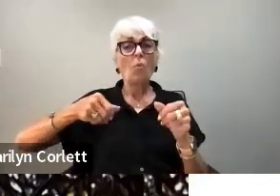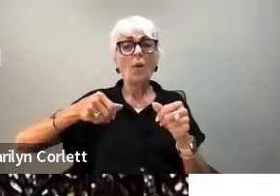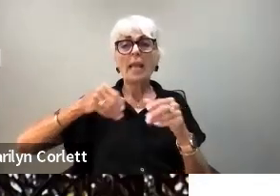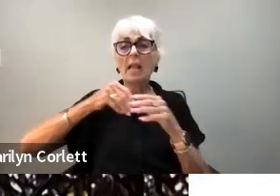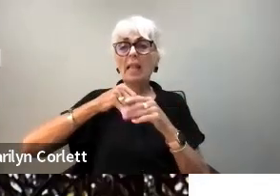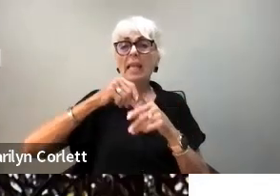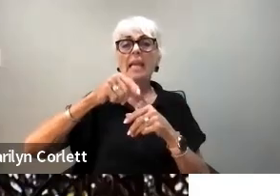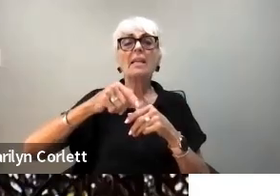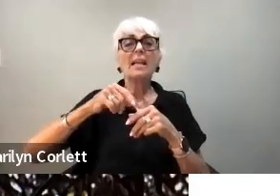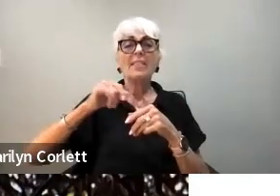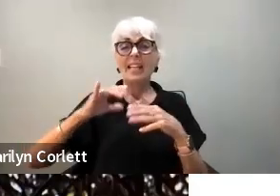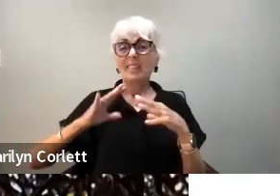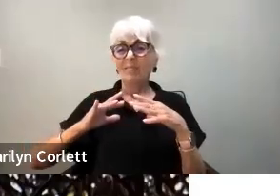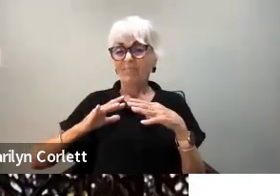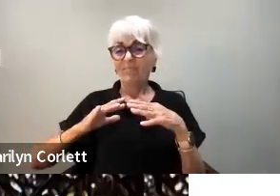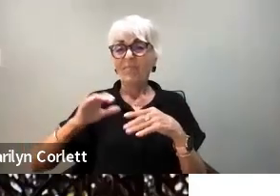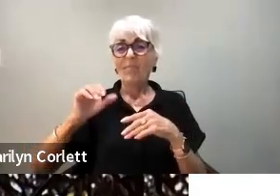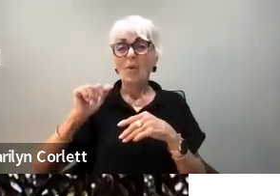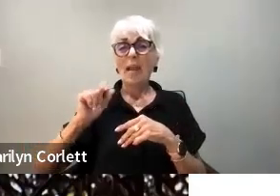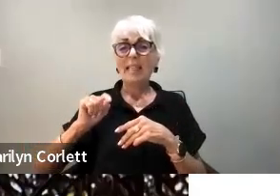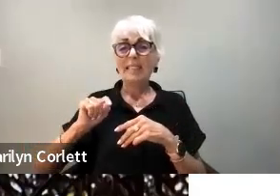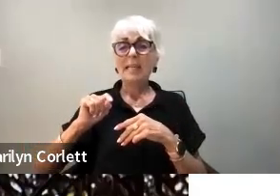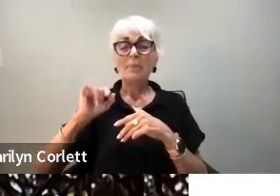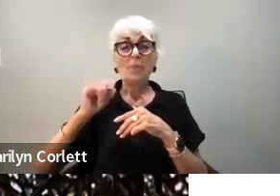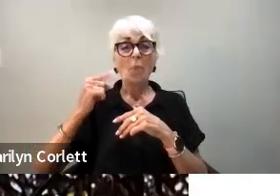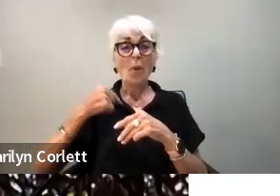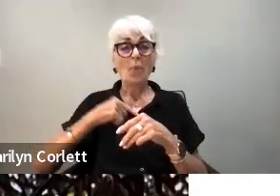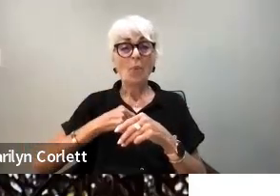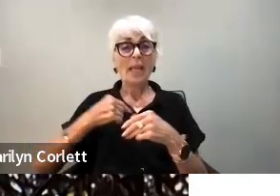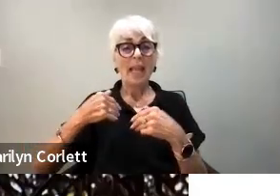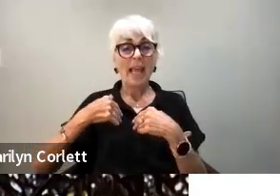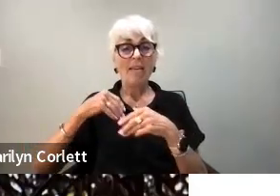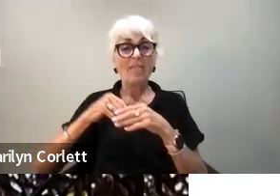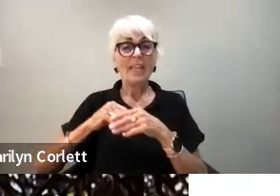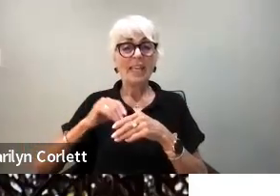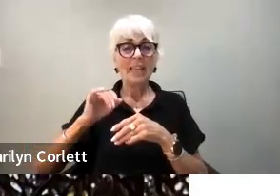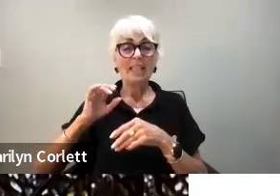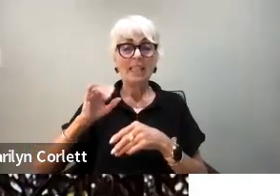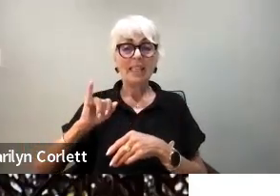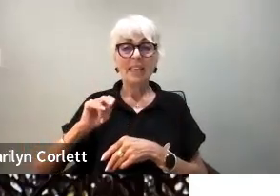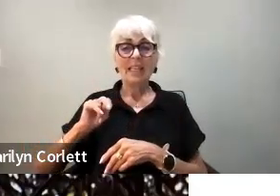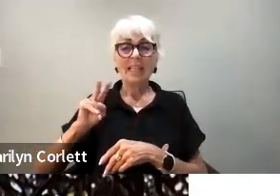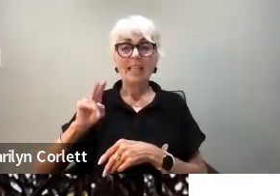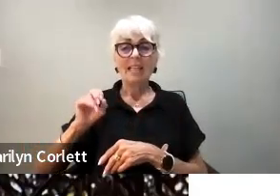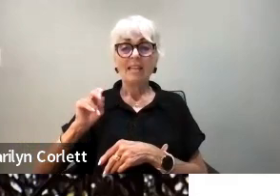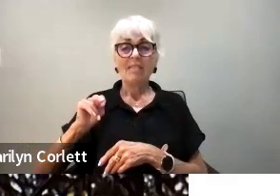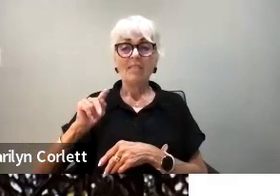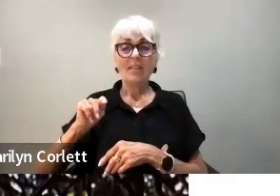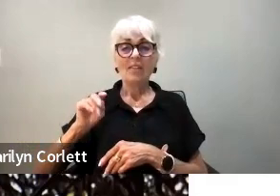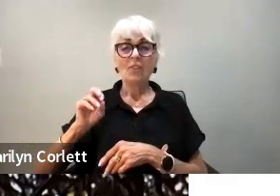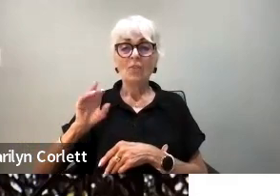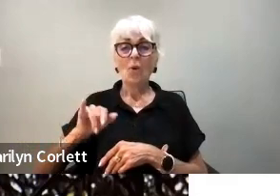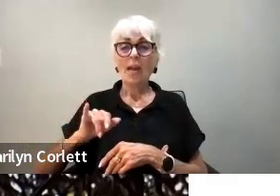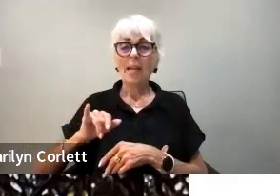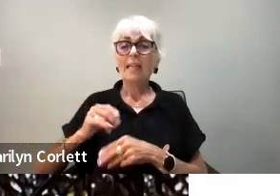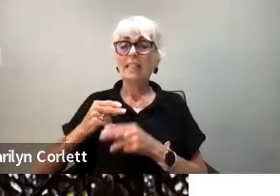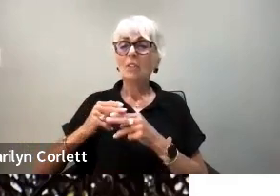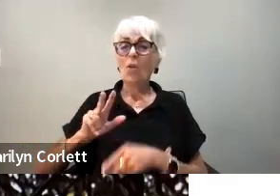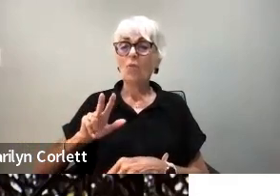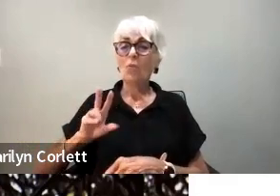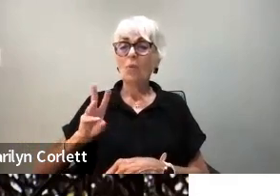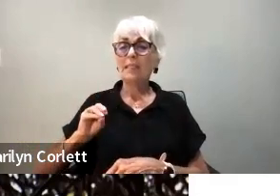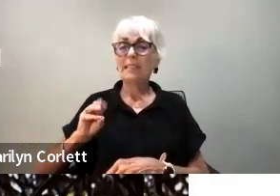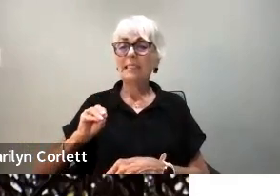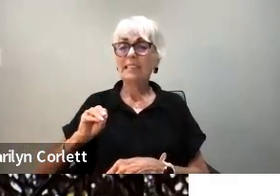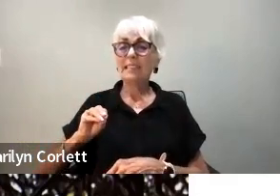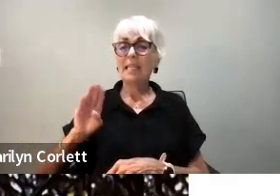piece of AT for folks to use. The one that we actually have in our inventory, it's called a 360 blind. So